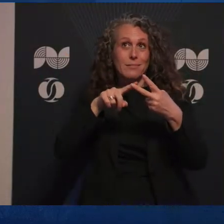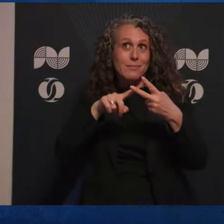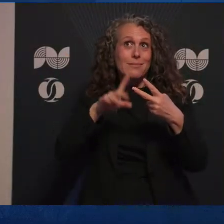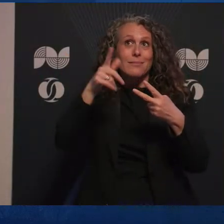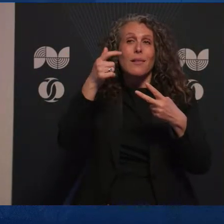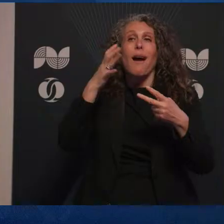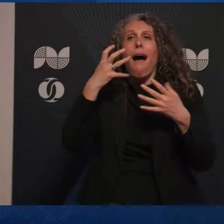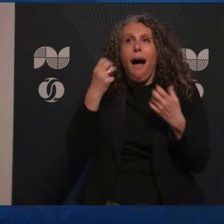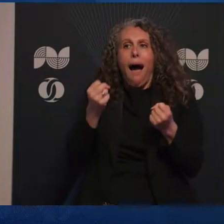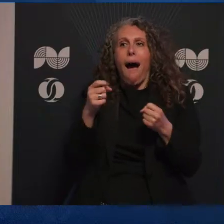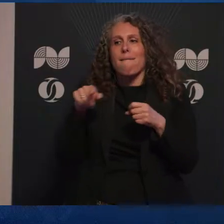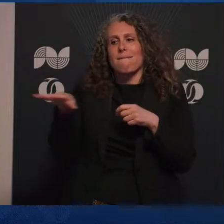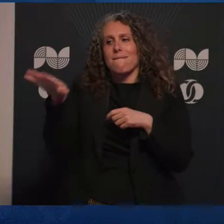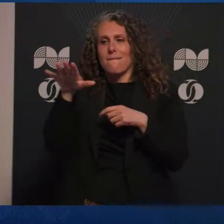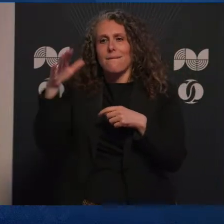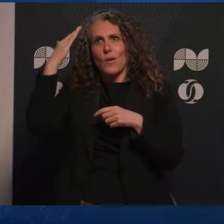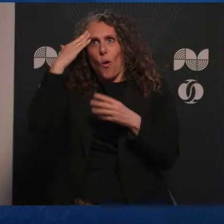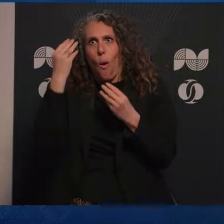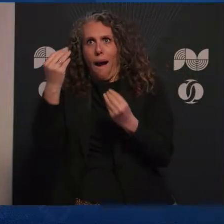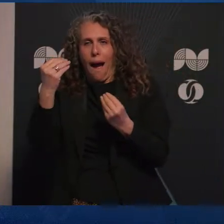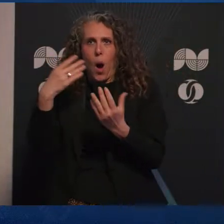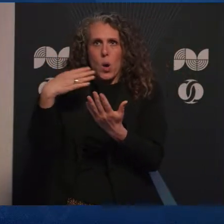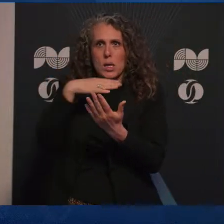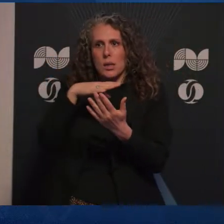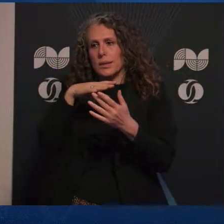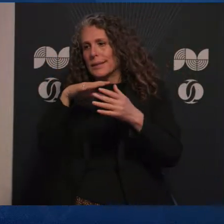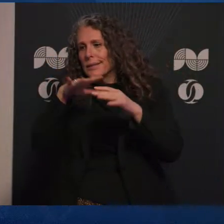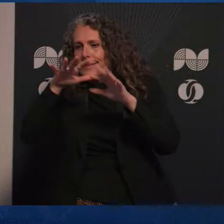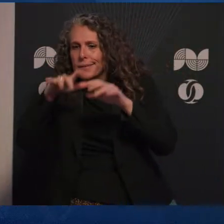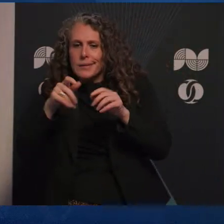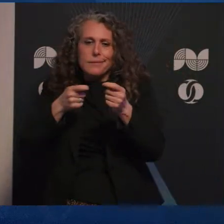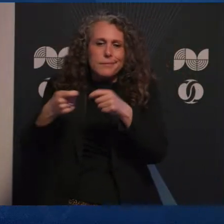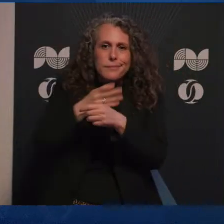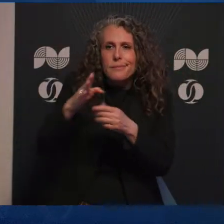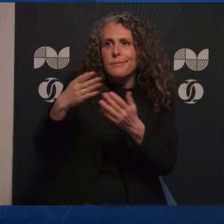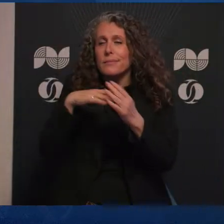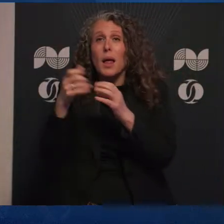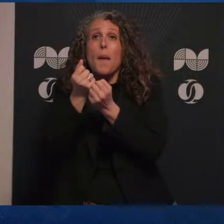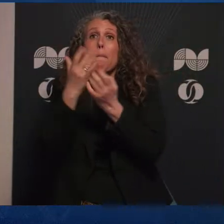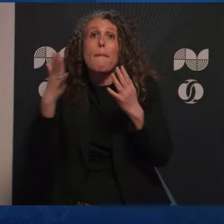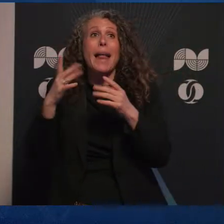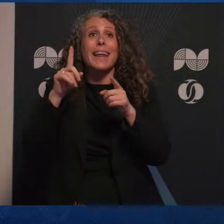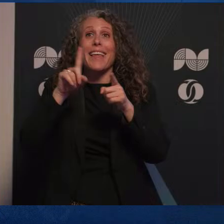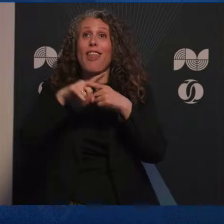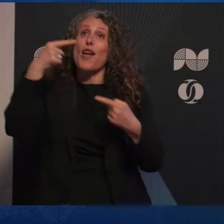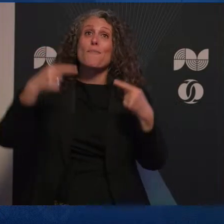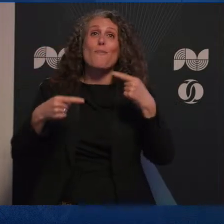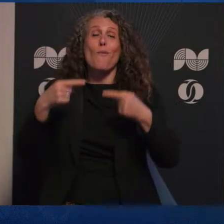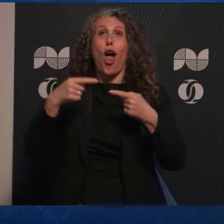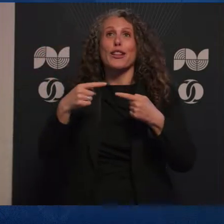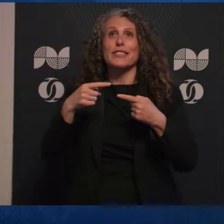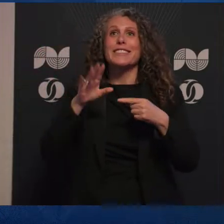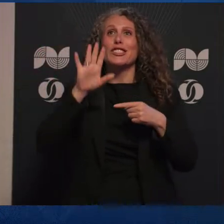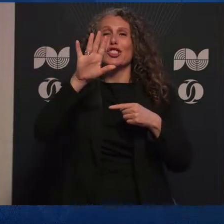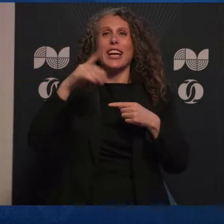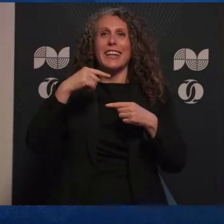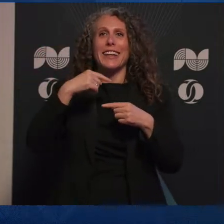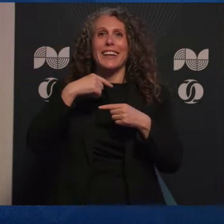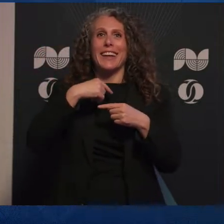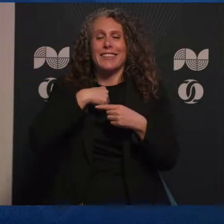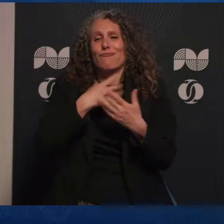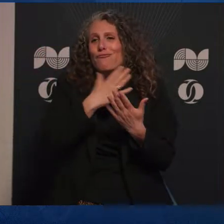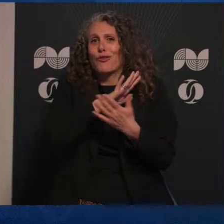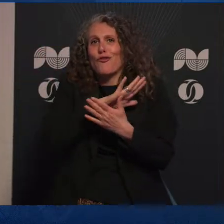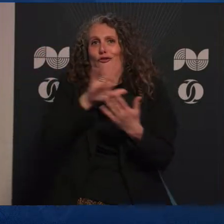Because sometimes officials may hide behind a wall of bureaucracy because they don't know